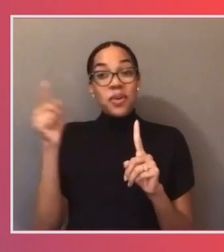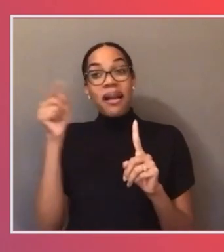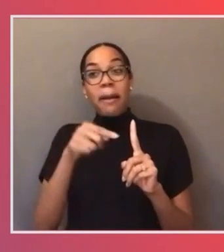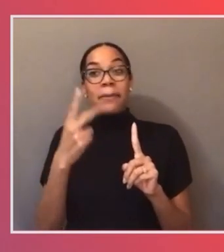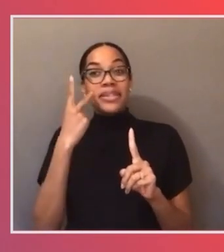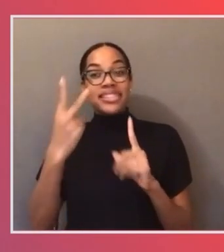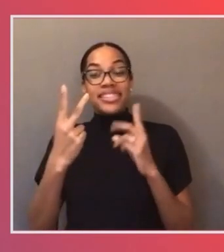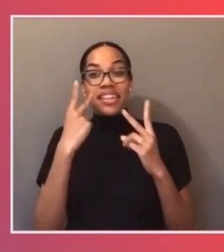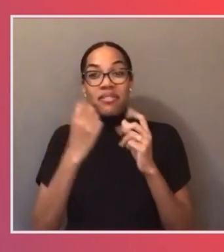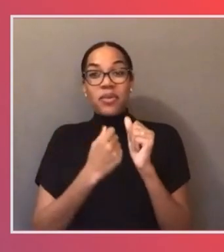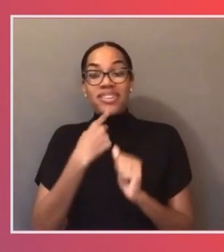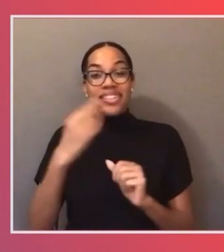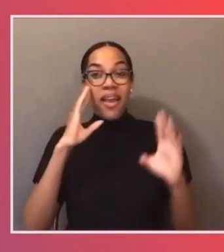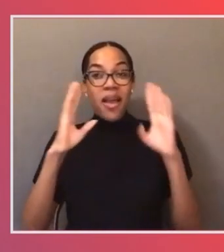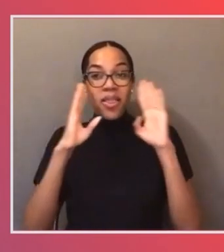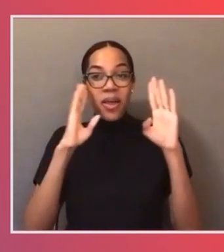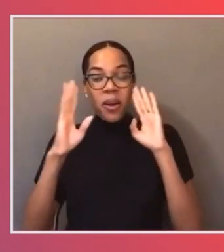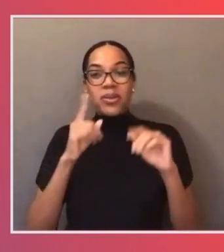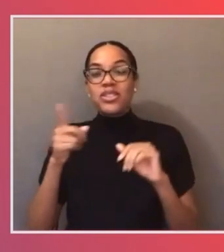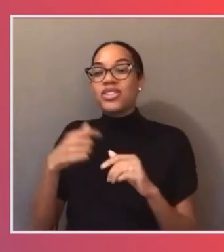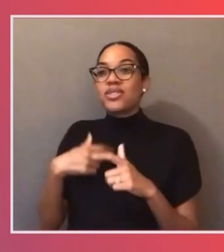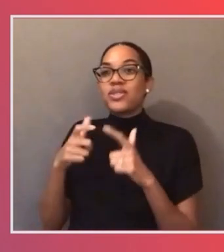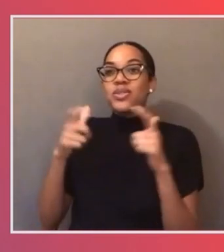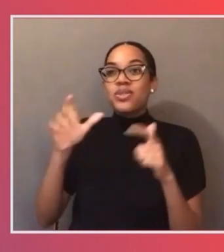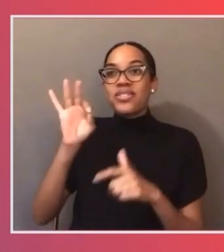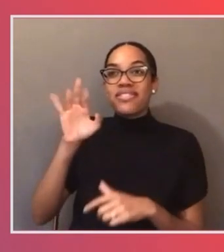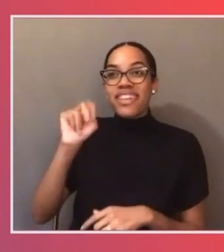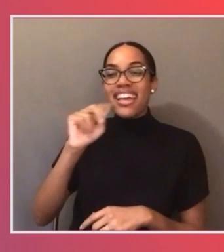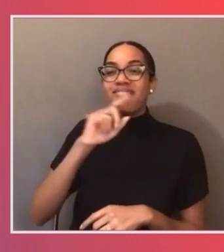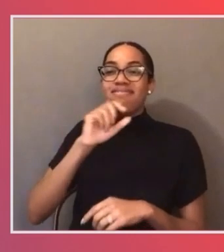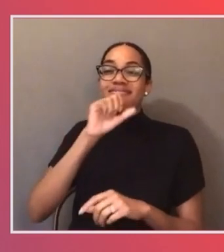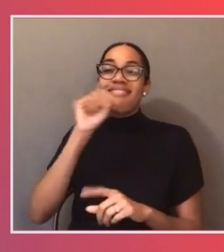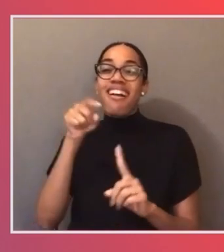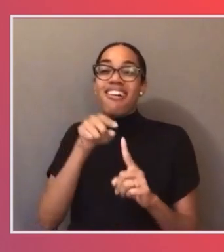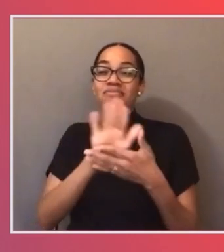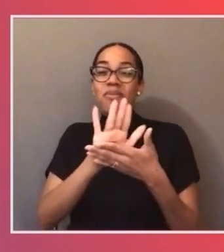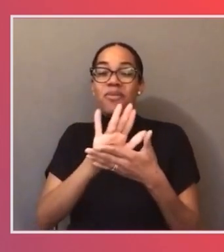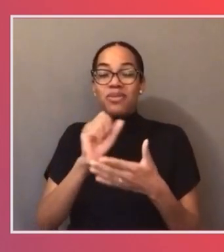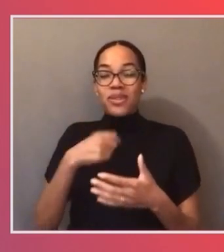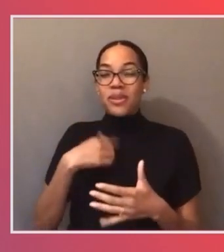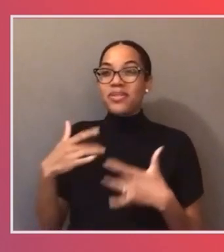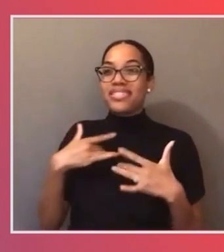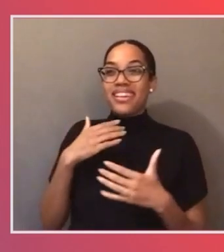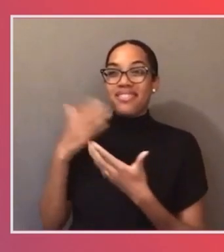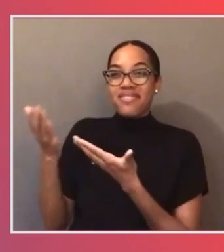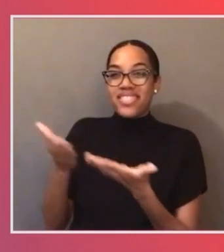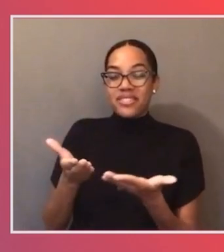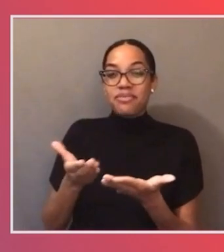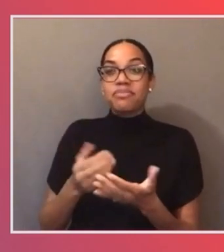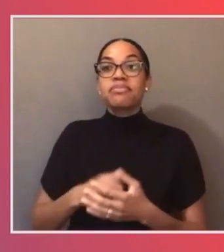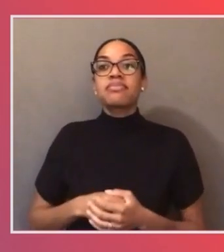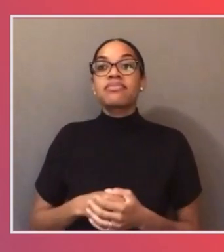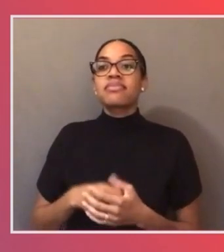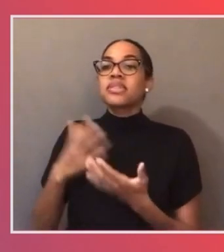So I do want to talk a little bit about your, you know, how much you love Avengers and Black Panther, but.